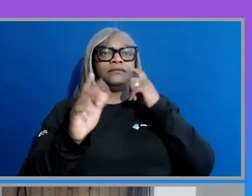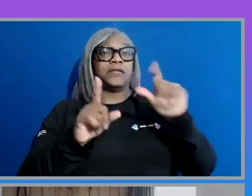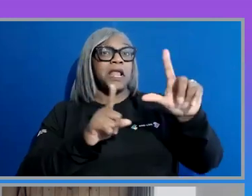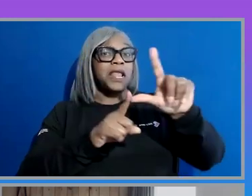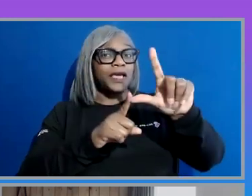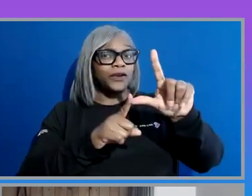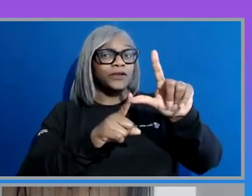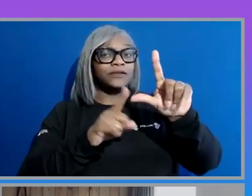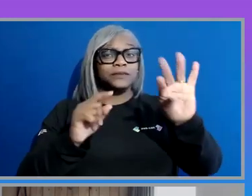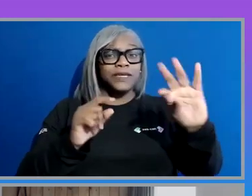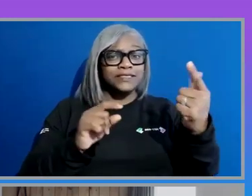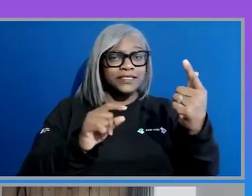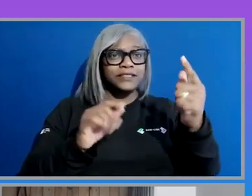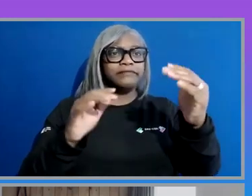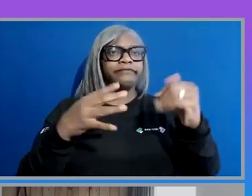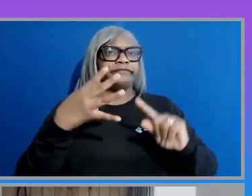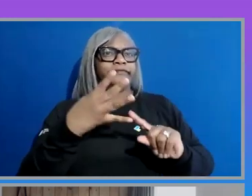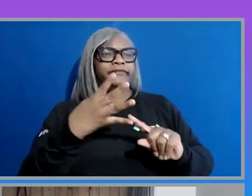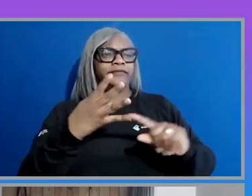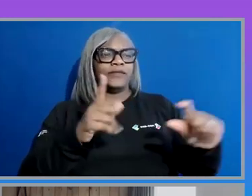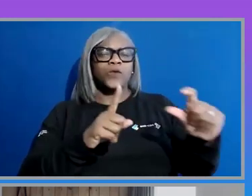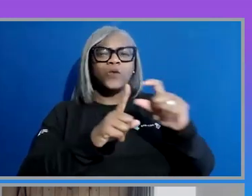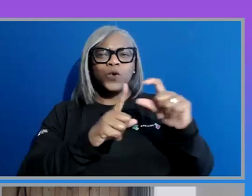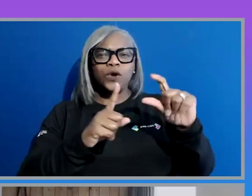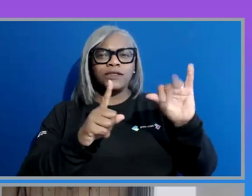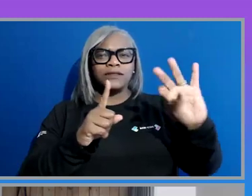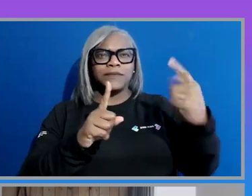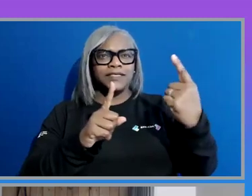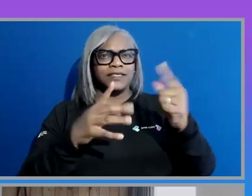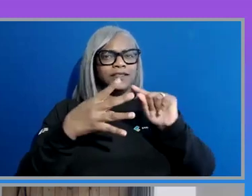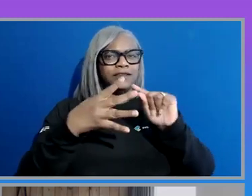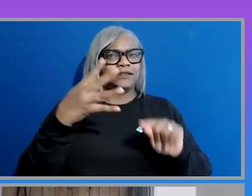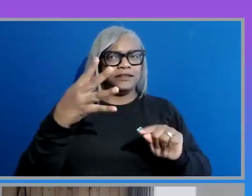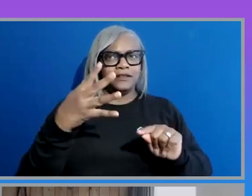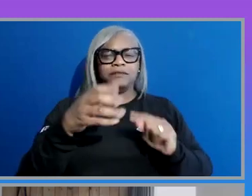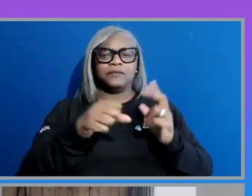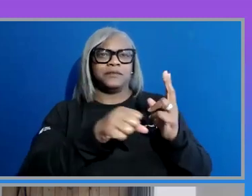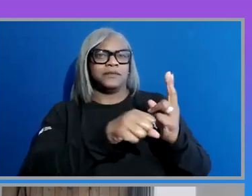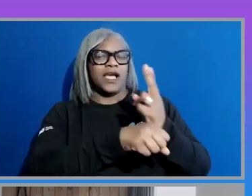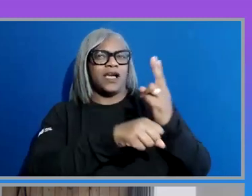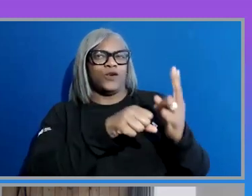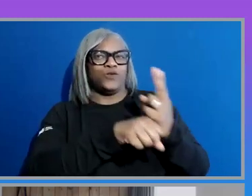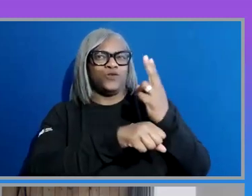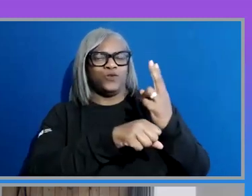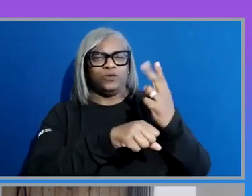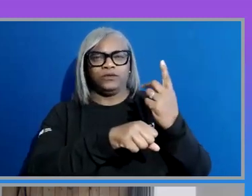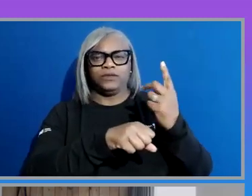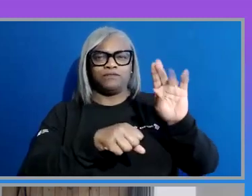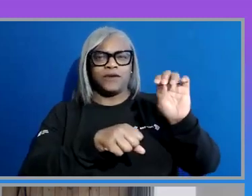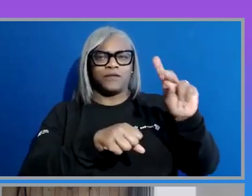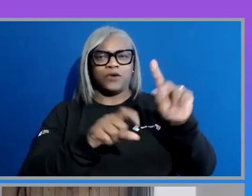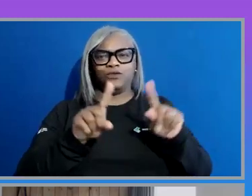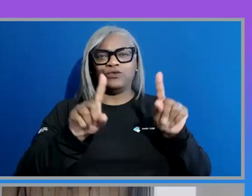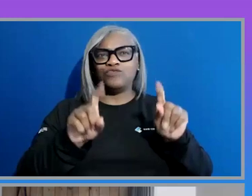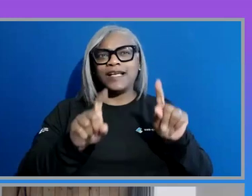word spacing requirements. I use a bookmarklet to test this because that's a lot of really specific